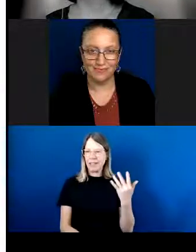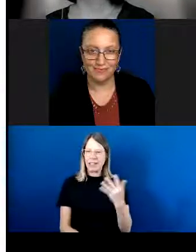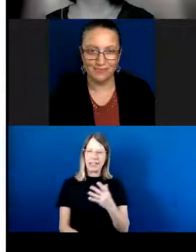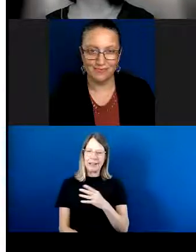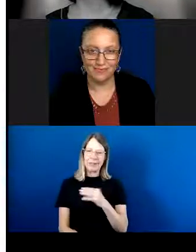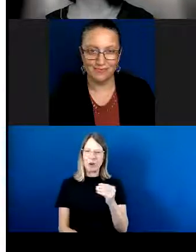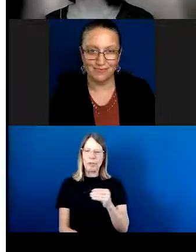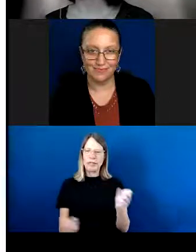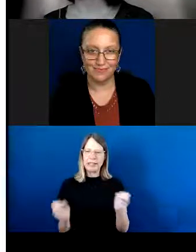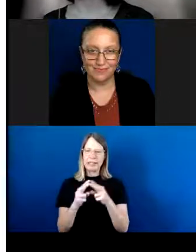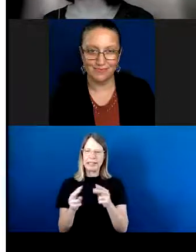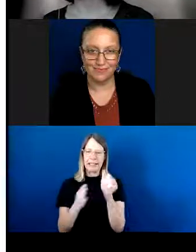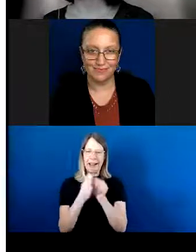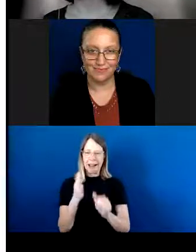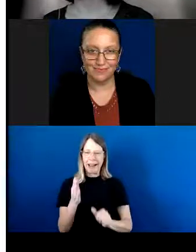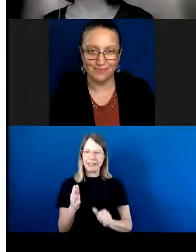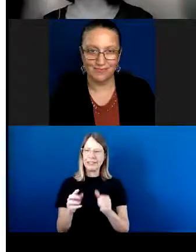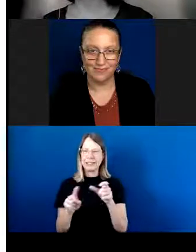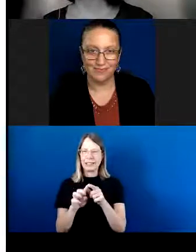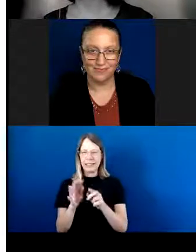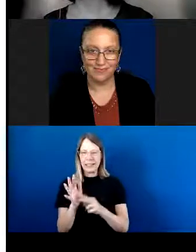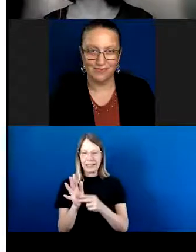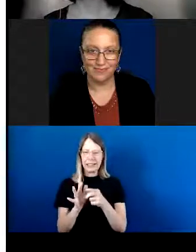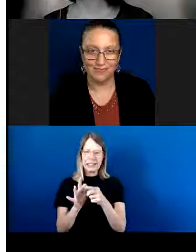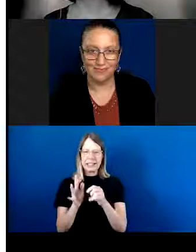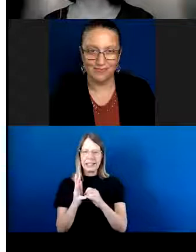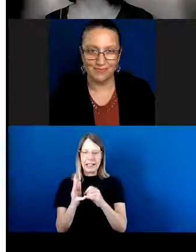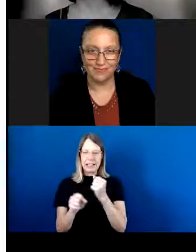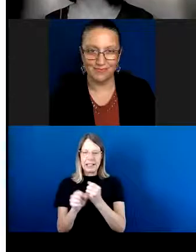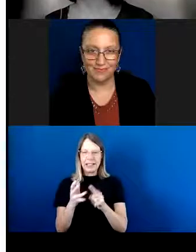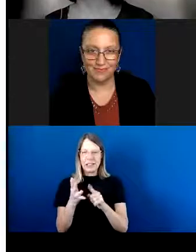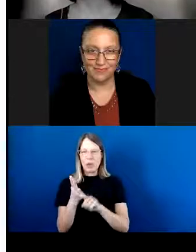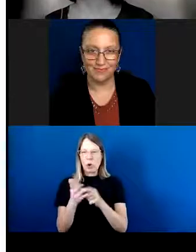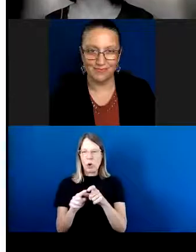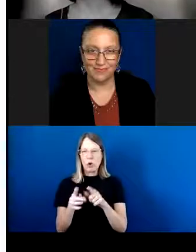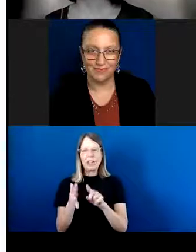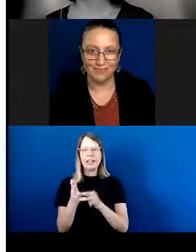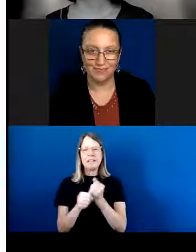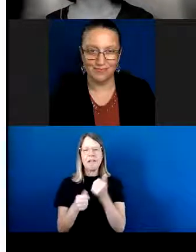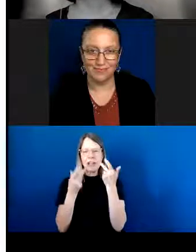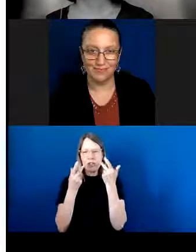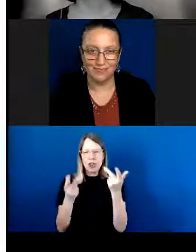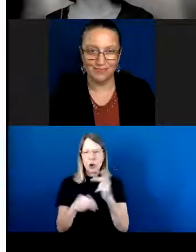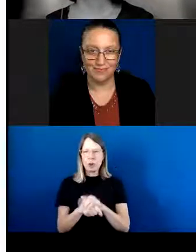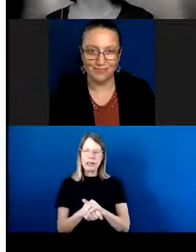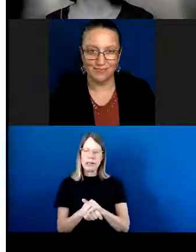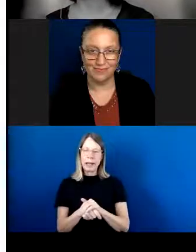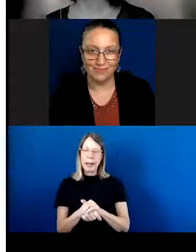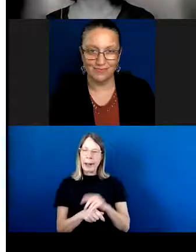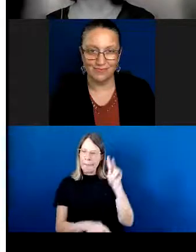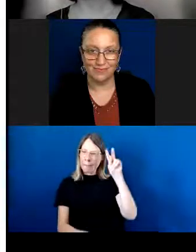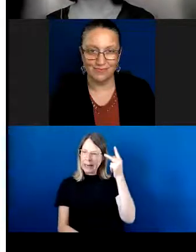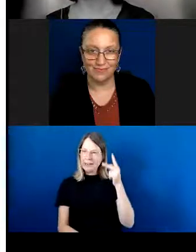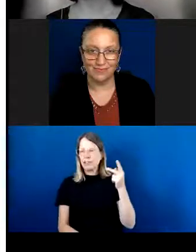Dennis Golding. Dennis pursues a critical view of social, political and cultural representations of Aboriginal Australian history